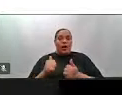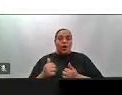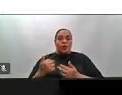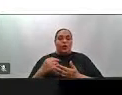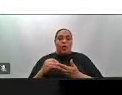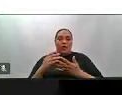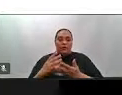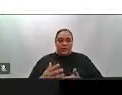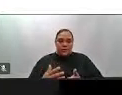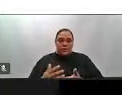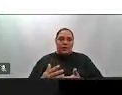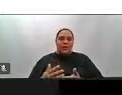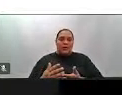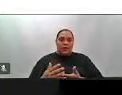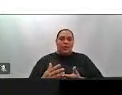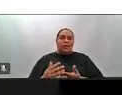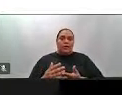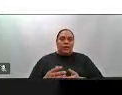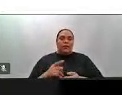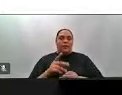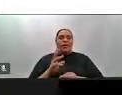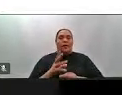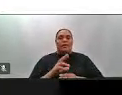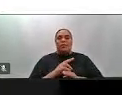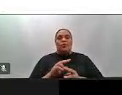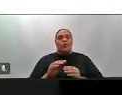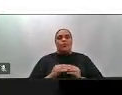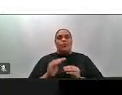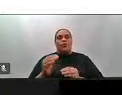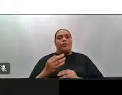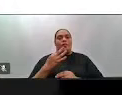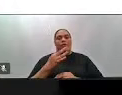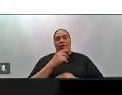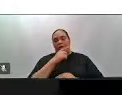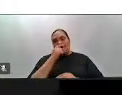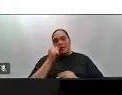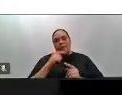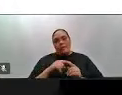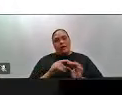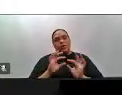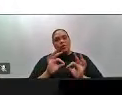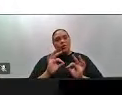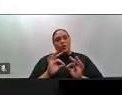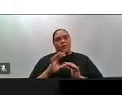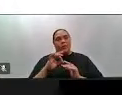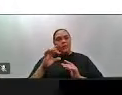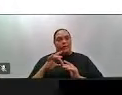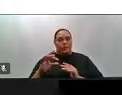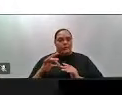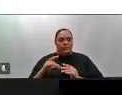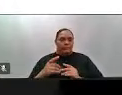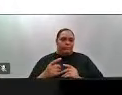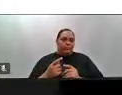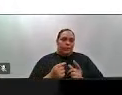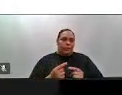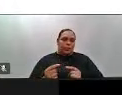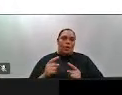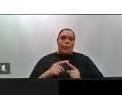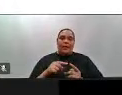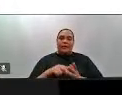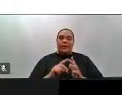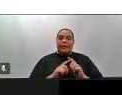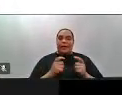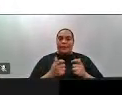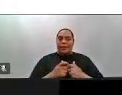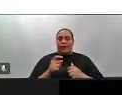compile a shortlist of no less than 3 names of the most suitable candidates for appointment. The Standing Committee